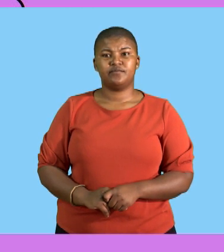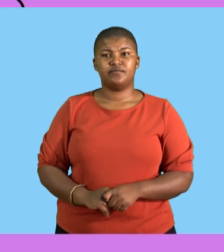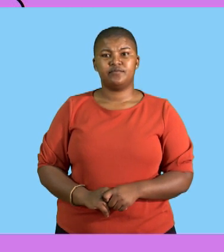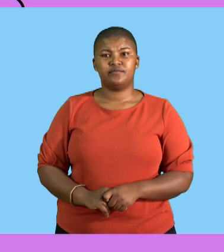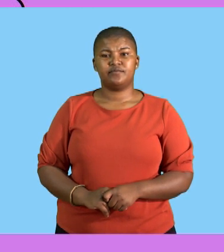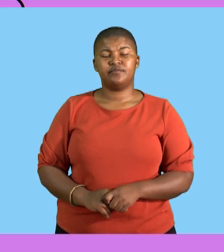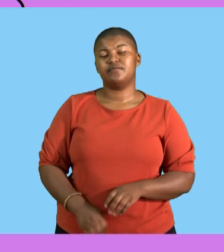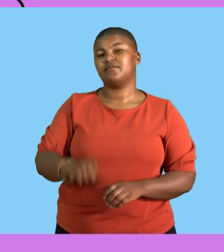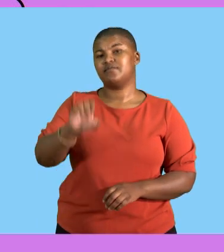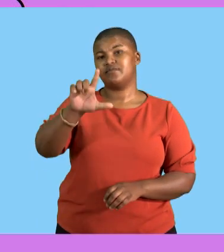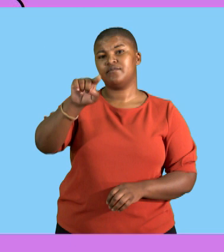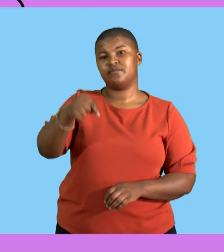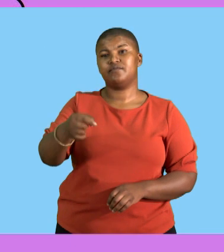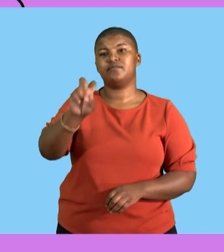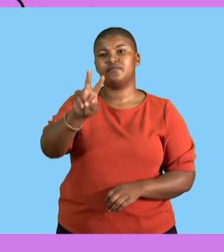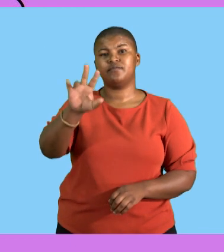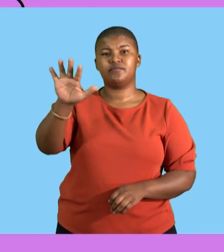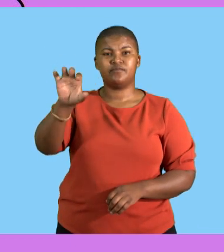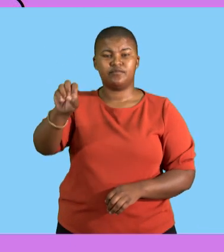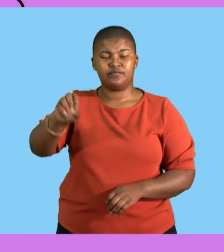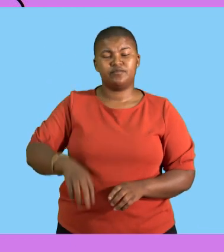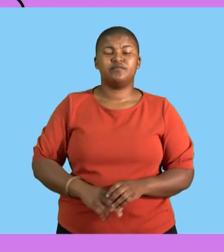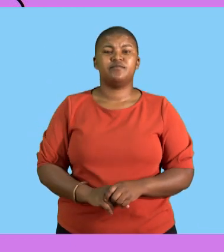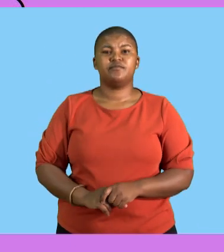5,650. There is followed by